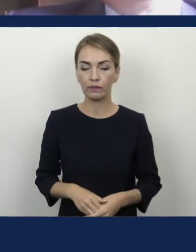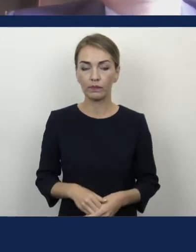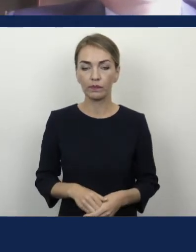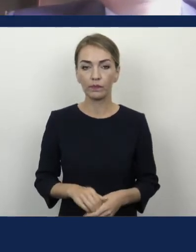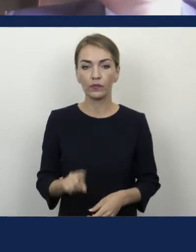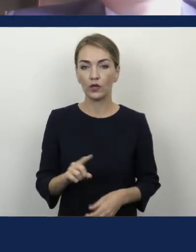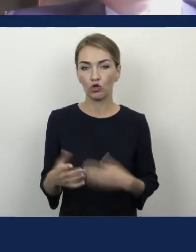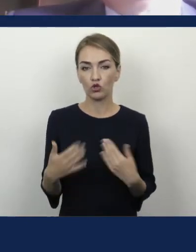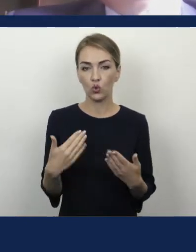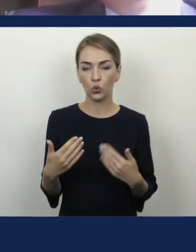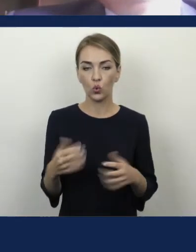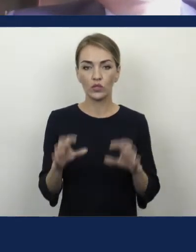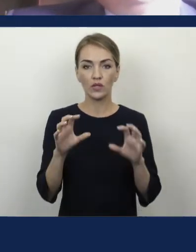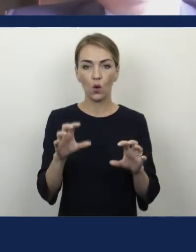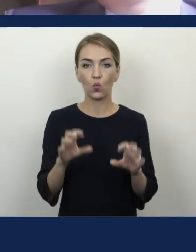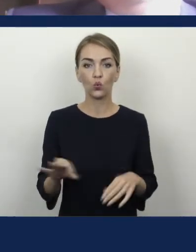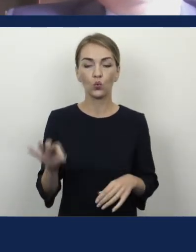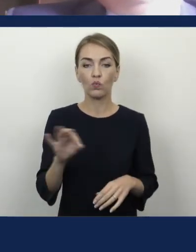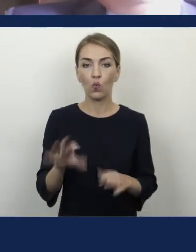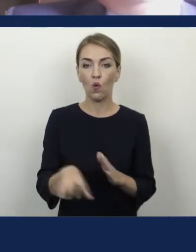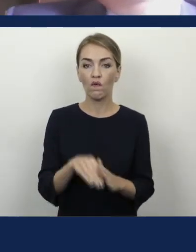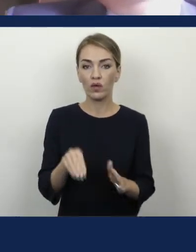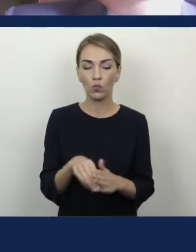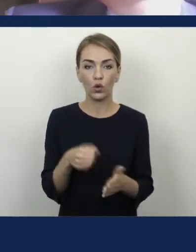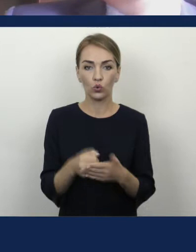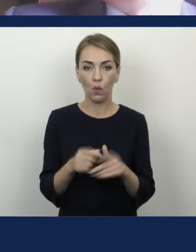Next slide, please.